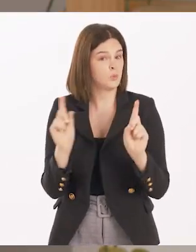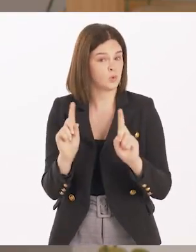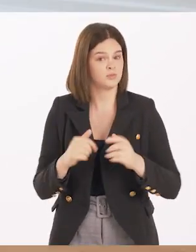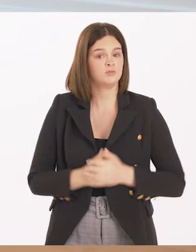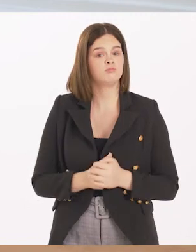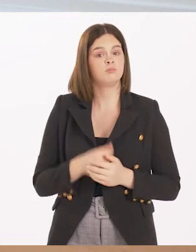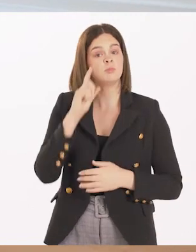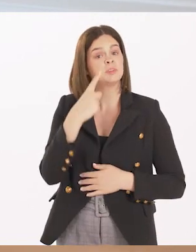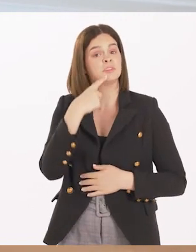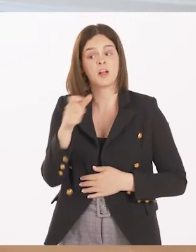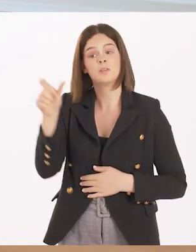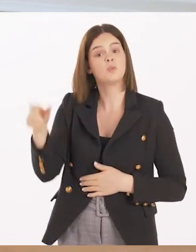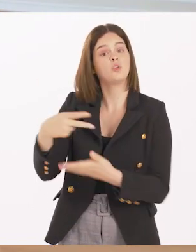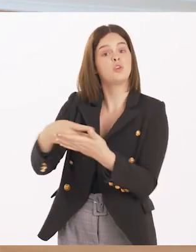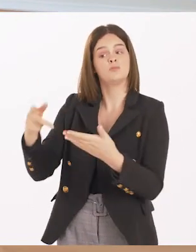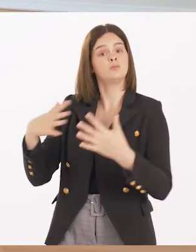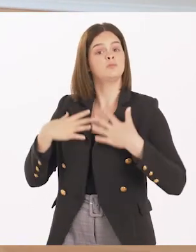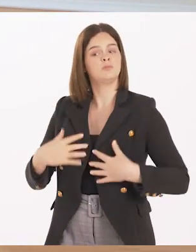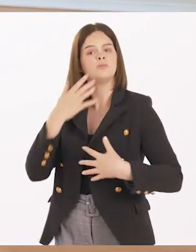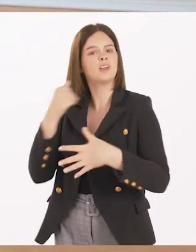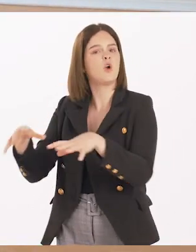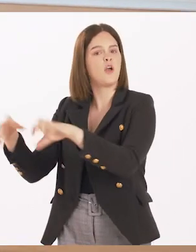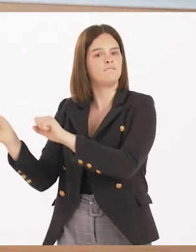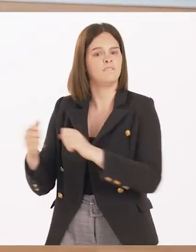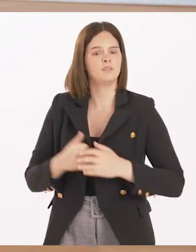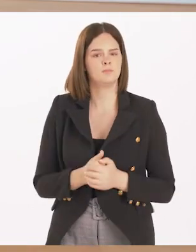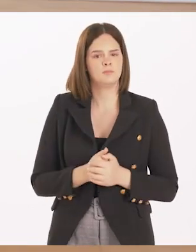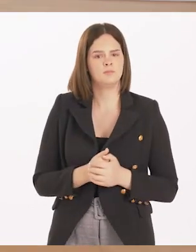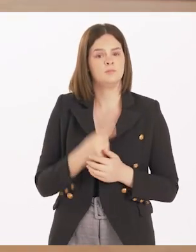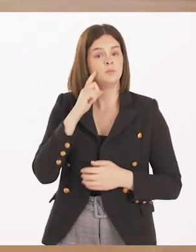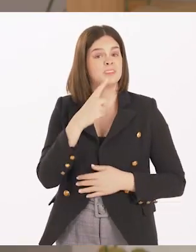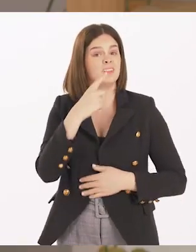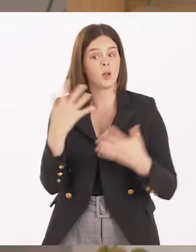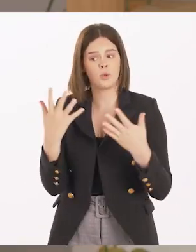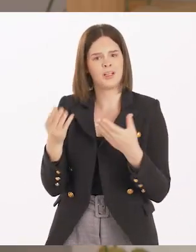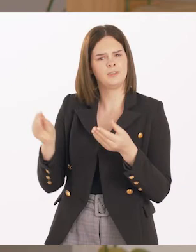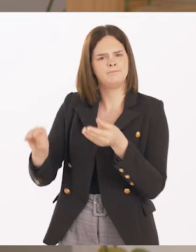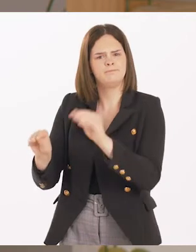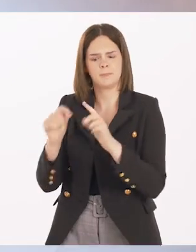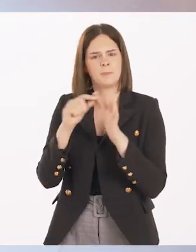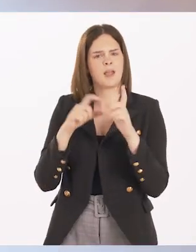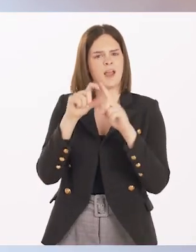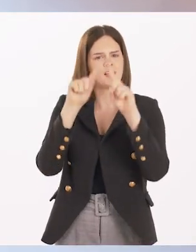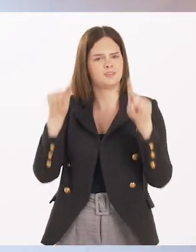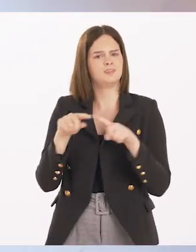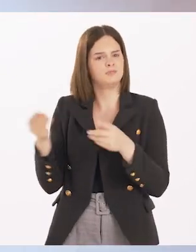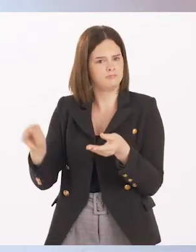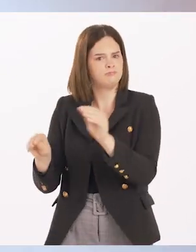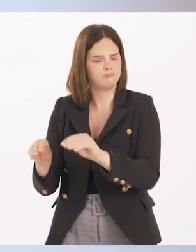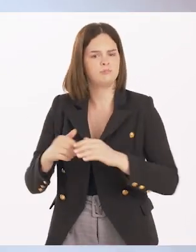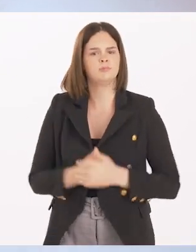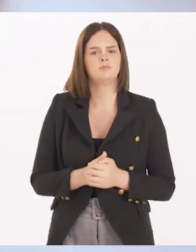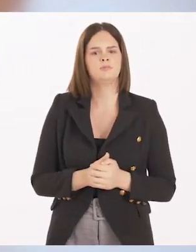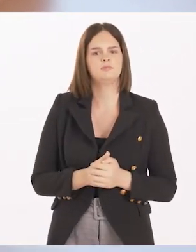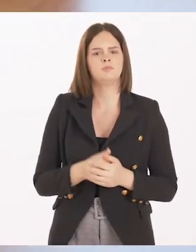are, to remove their top. Remove clothes from patient's chest. Where to put the pads. Apply pads to